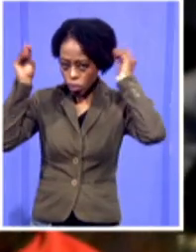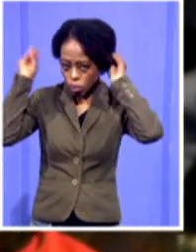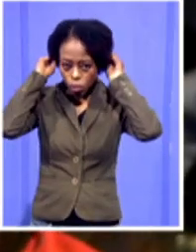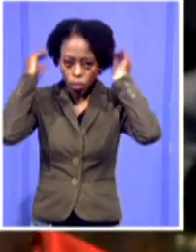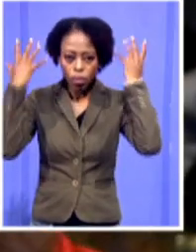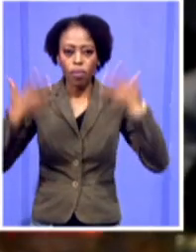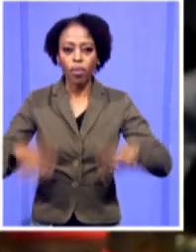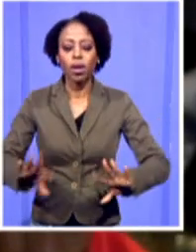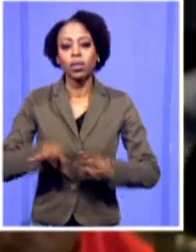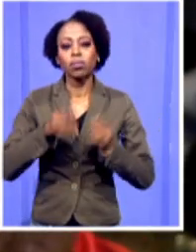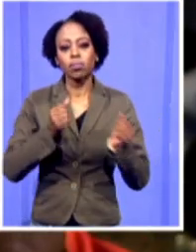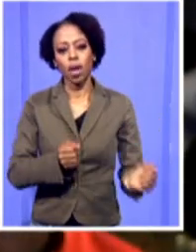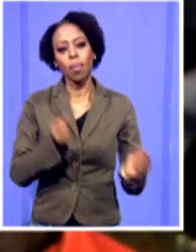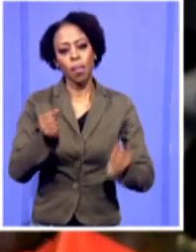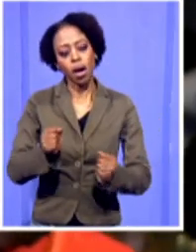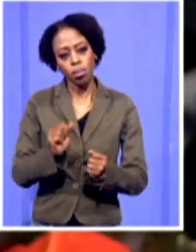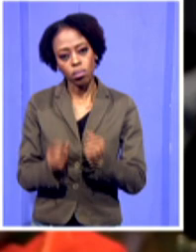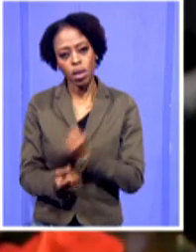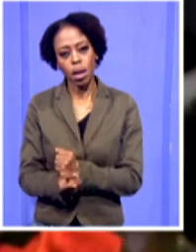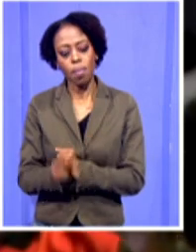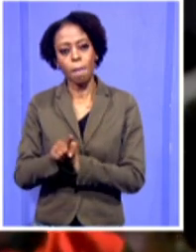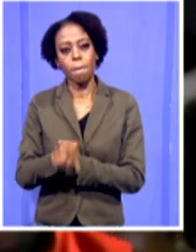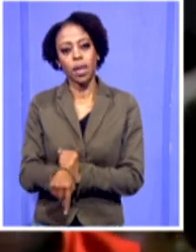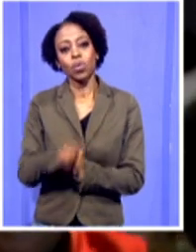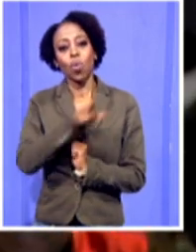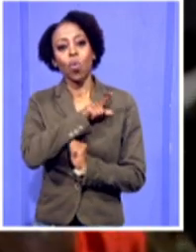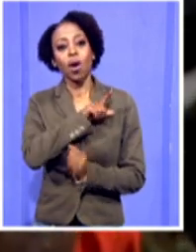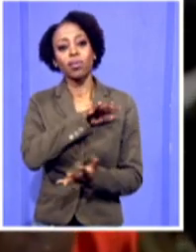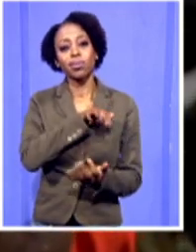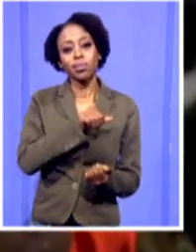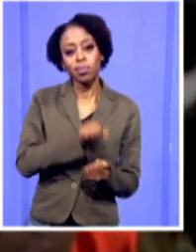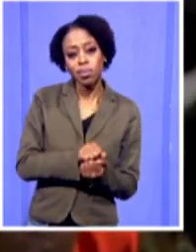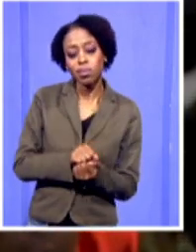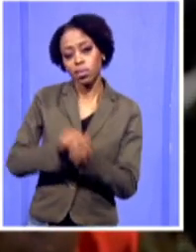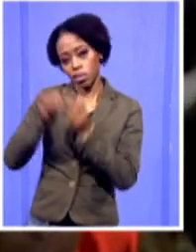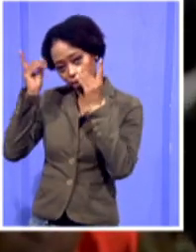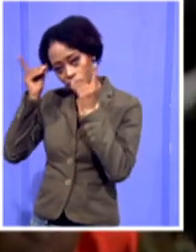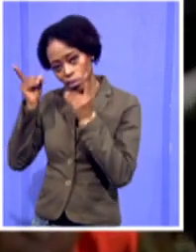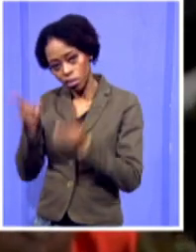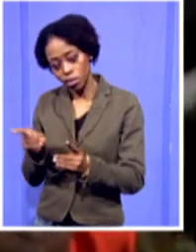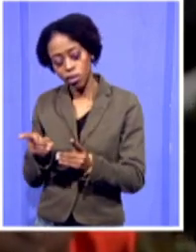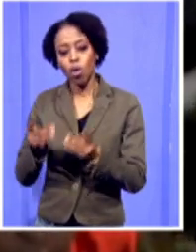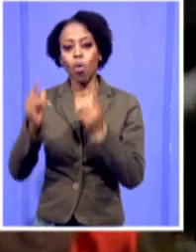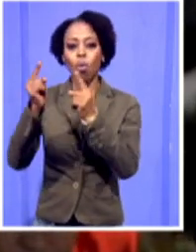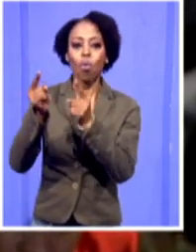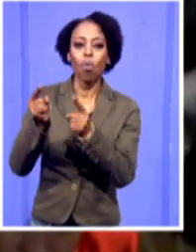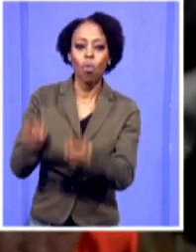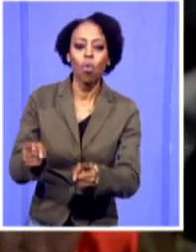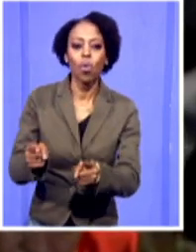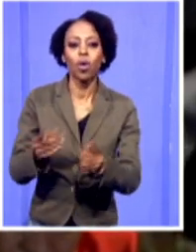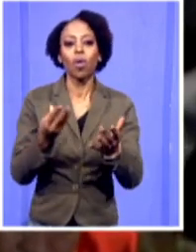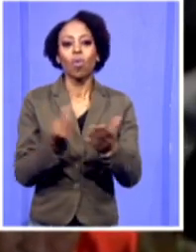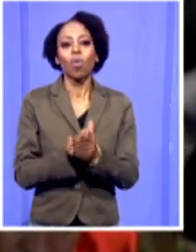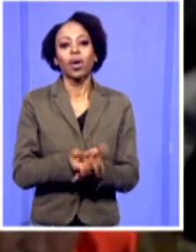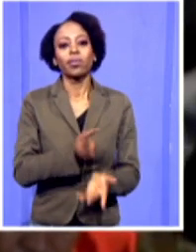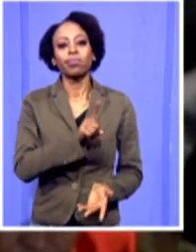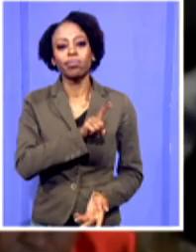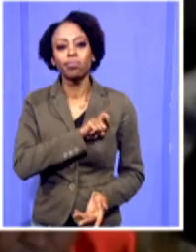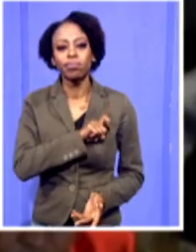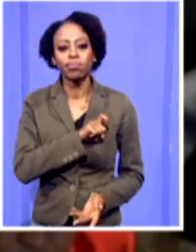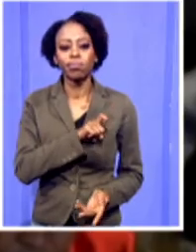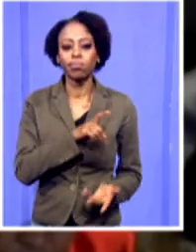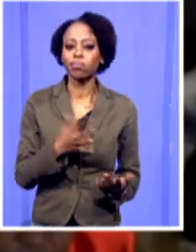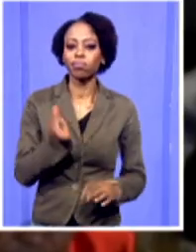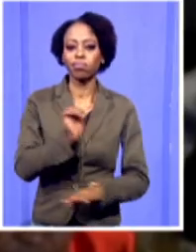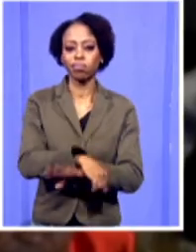should stand. Because treating summaries and decisions or directives with contempt undermine